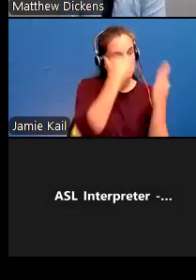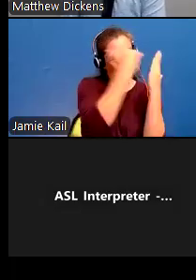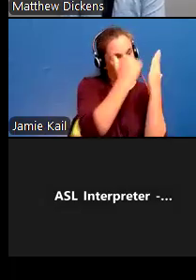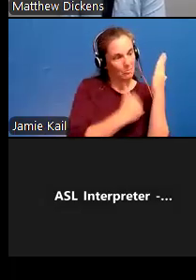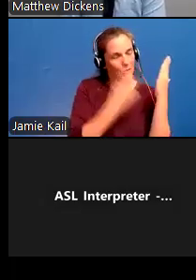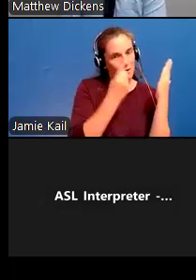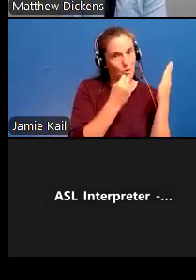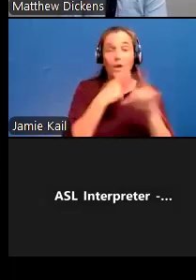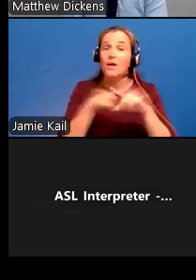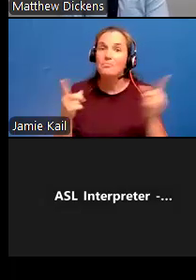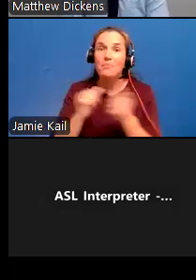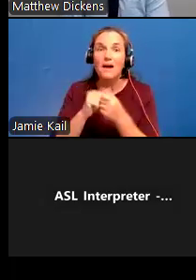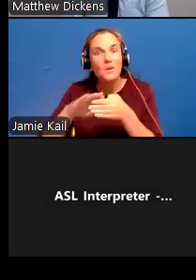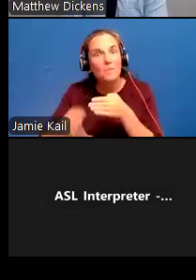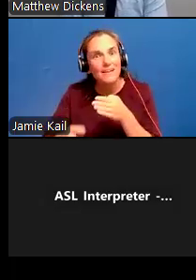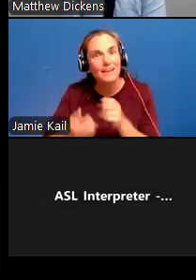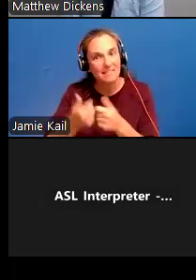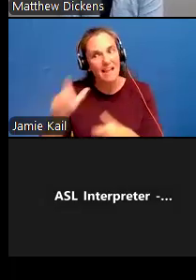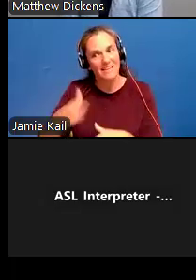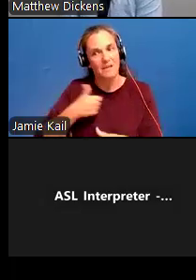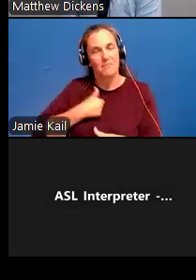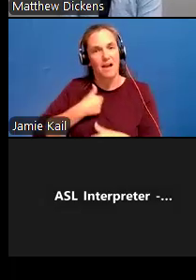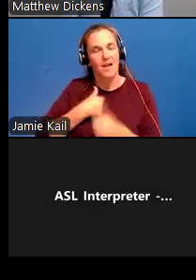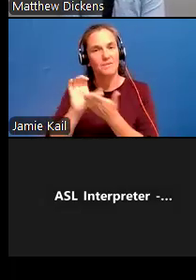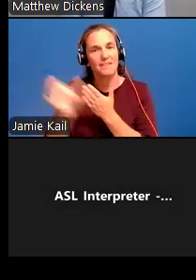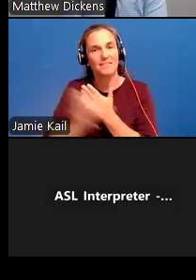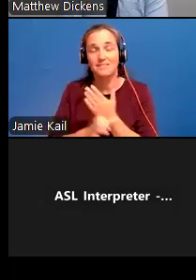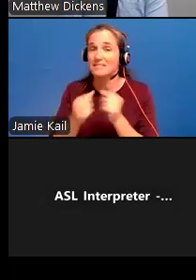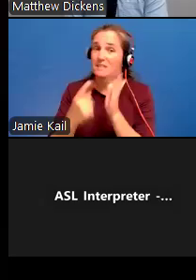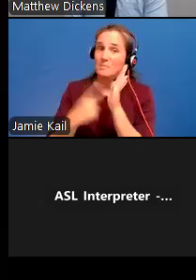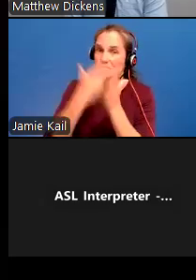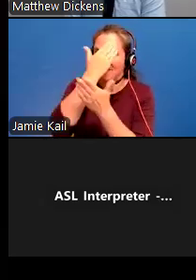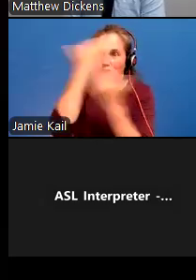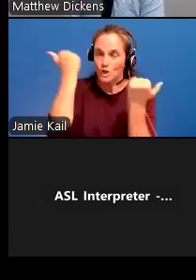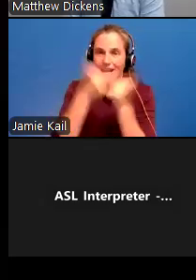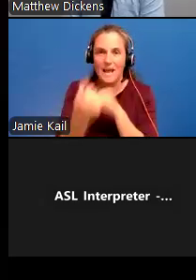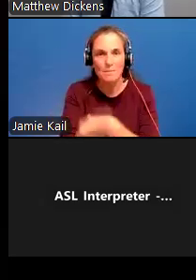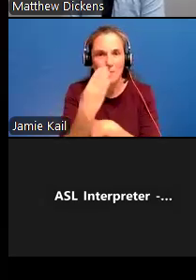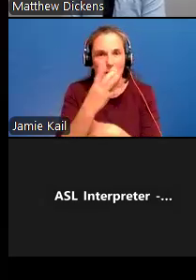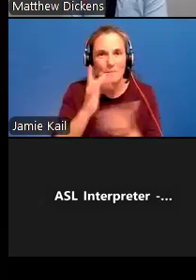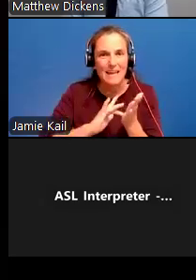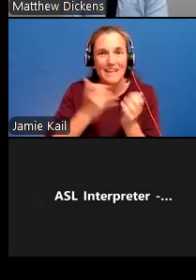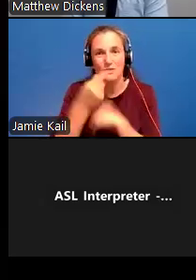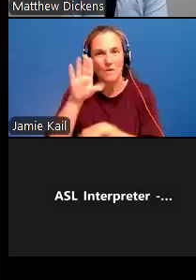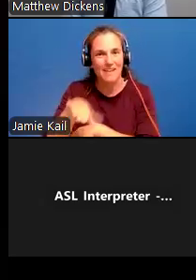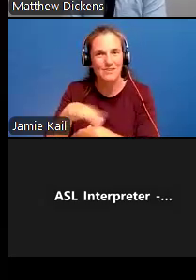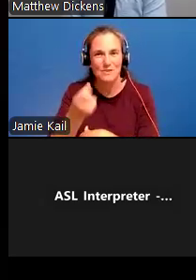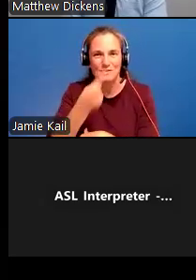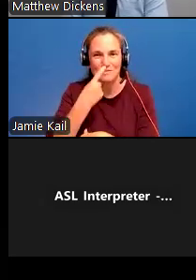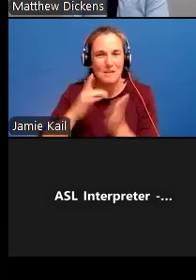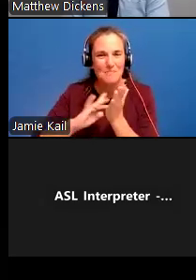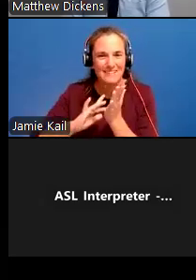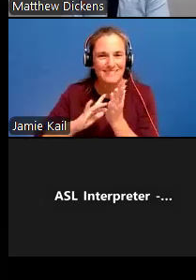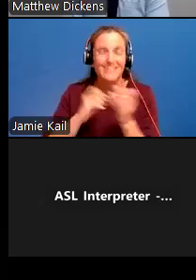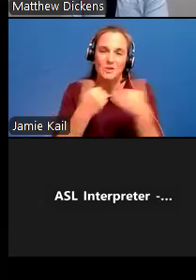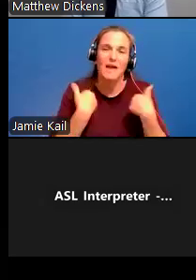have to have my own calendar, or I too will forget to take my AM medications or my PM medications. So, having a